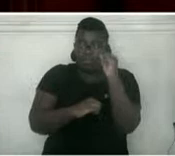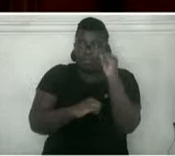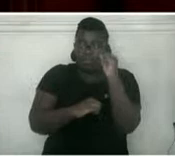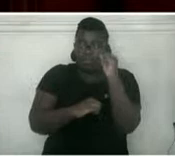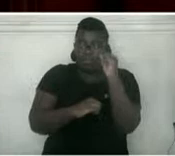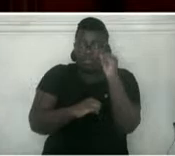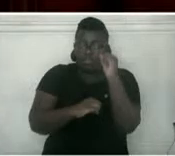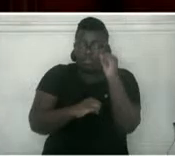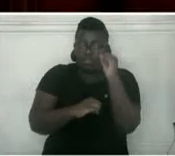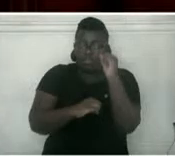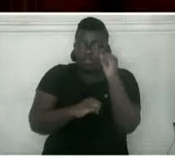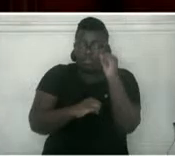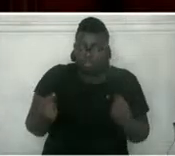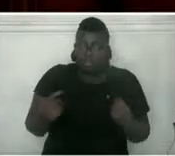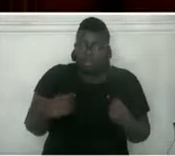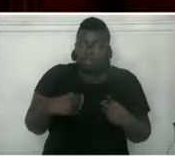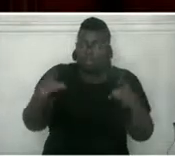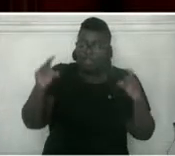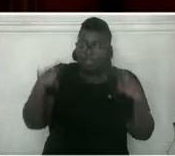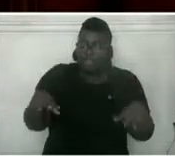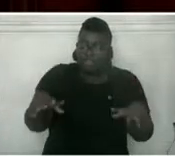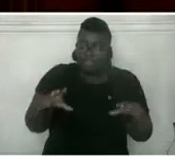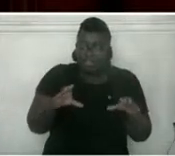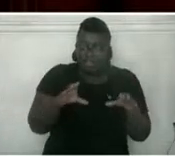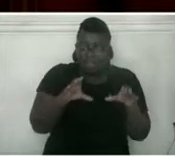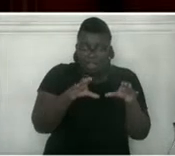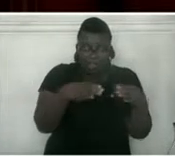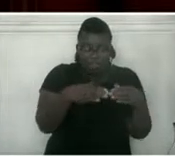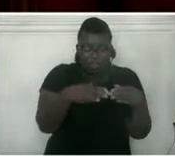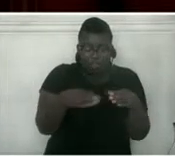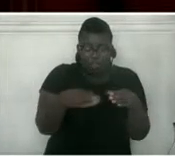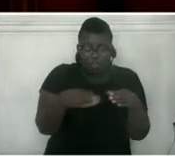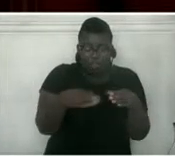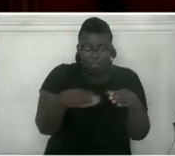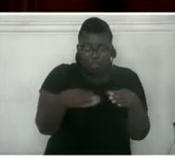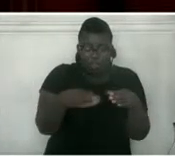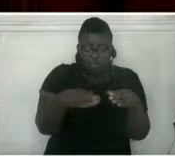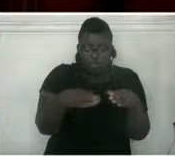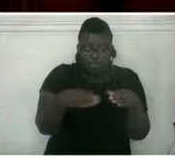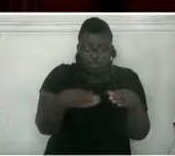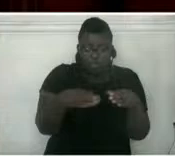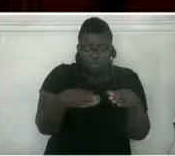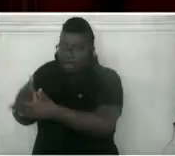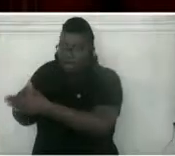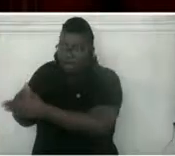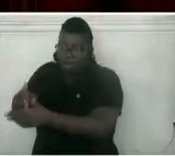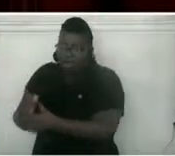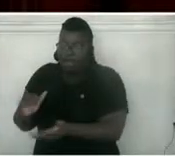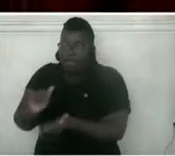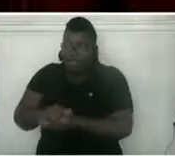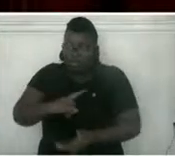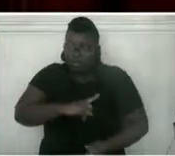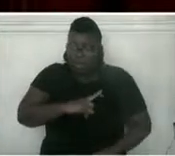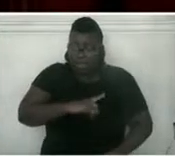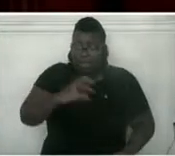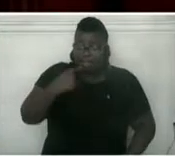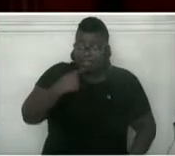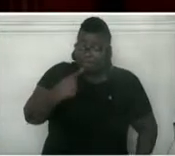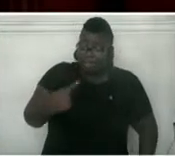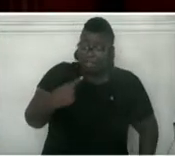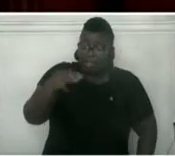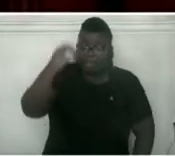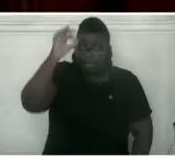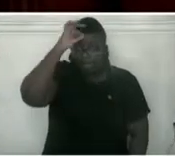kakhulu lento yabantu bama forums abahambe bevimba. And ingakho sithi amaphoyisa kuzomele